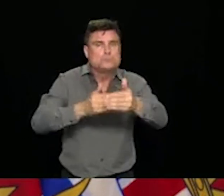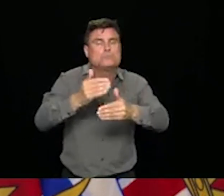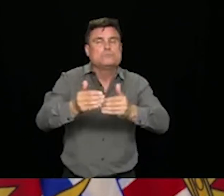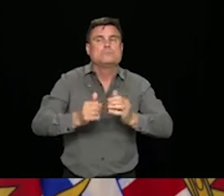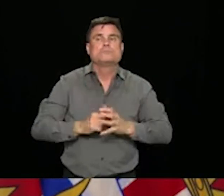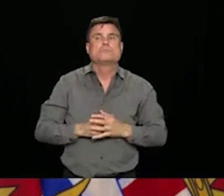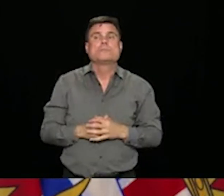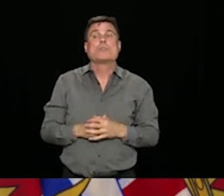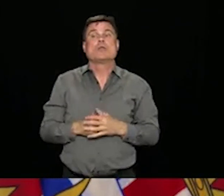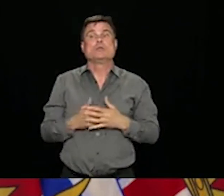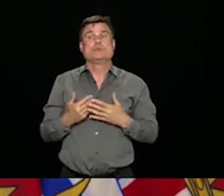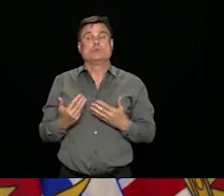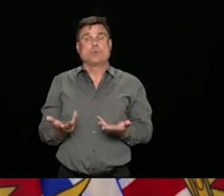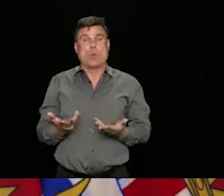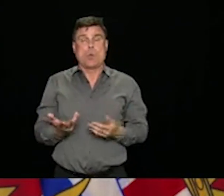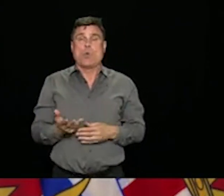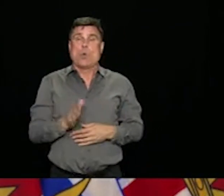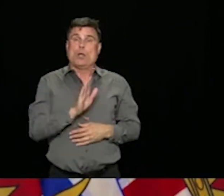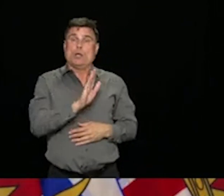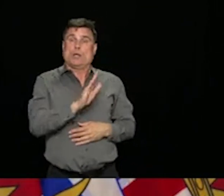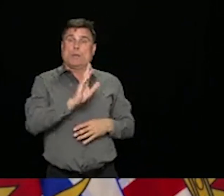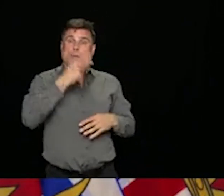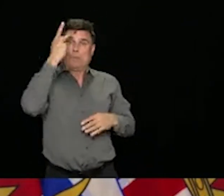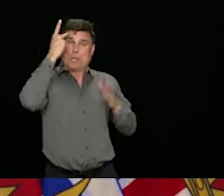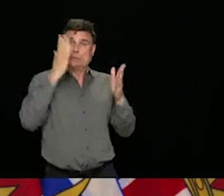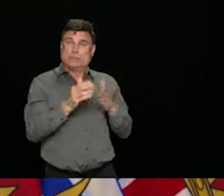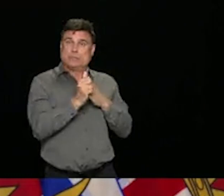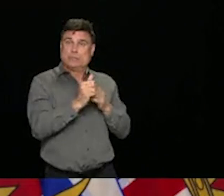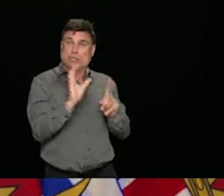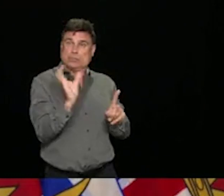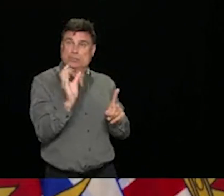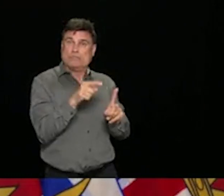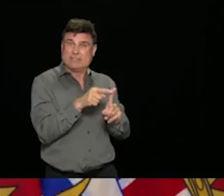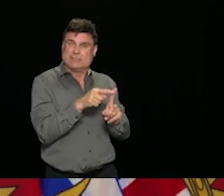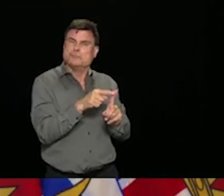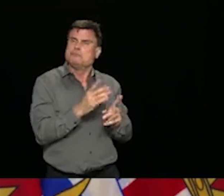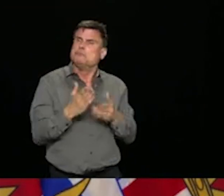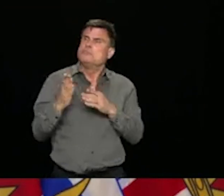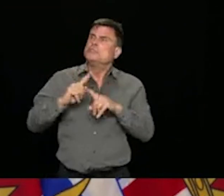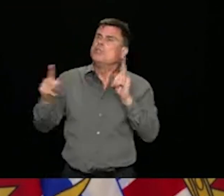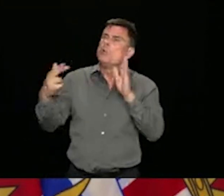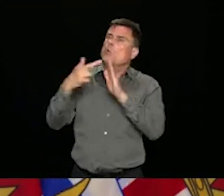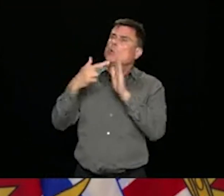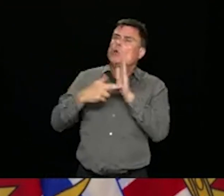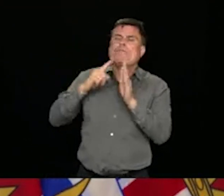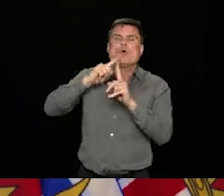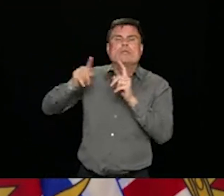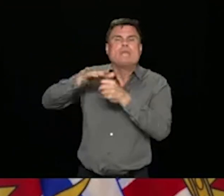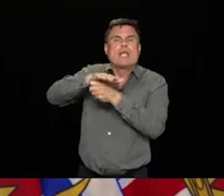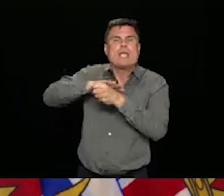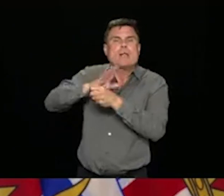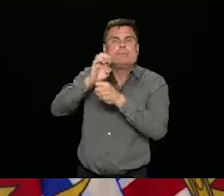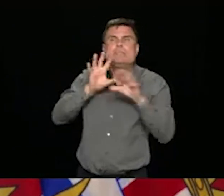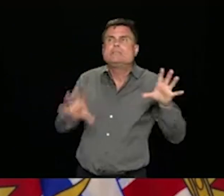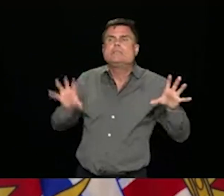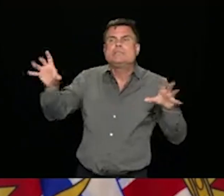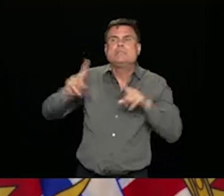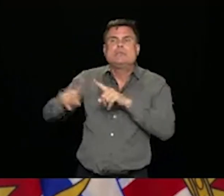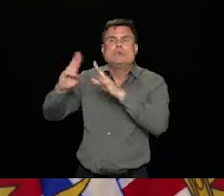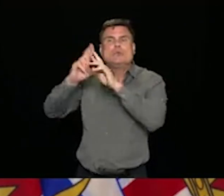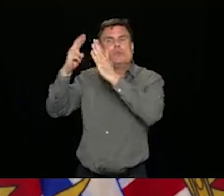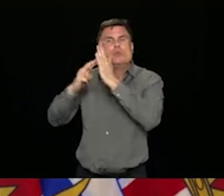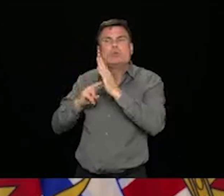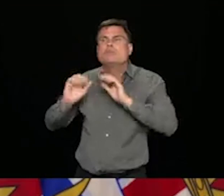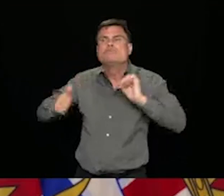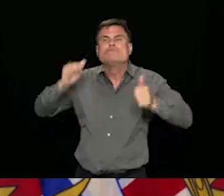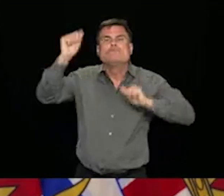a differential risk right now. We are having low levels of transmission in parts of the